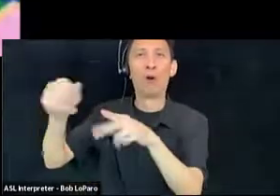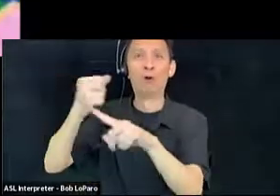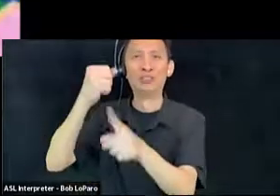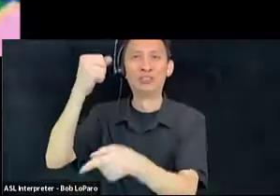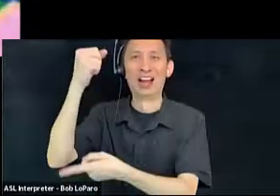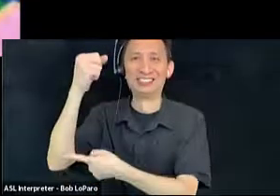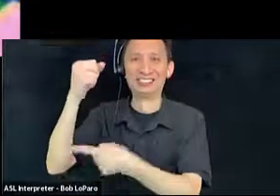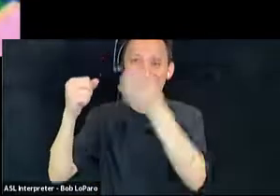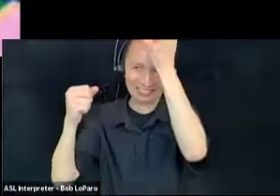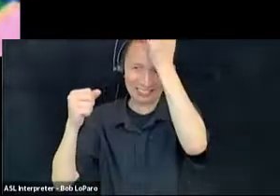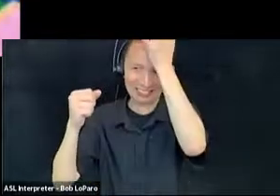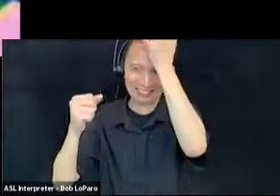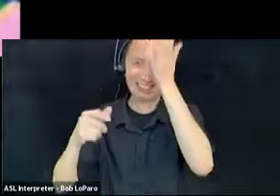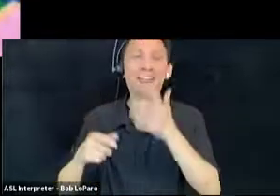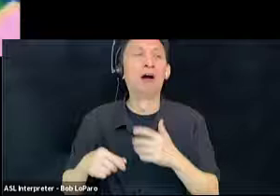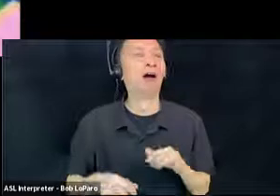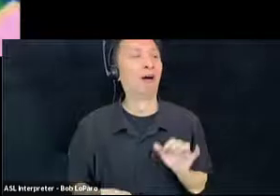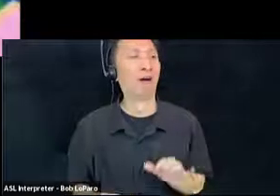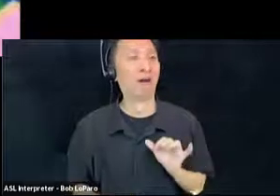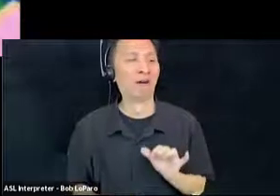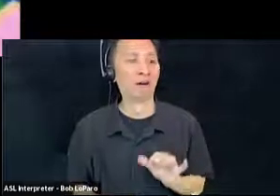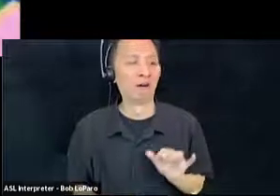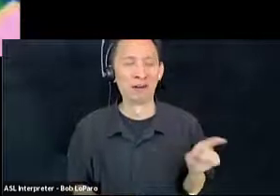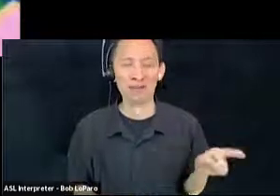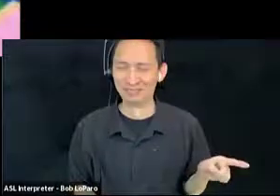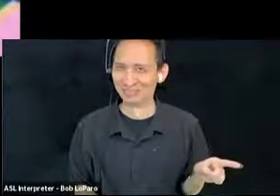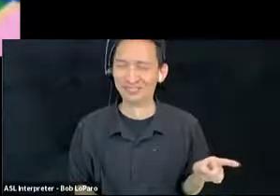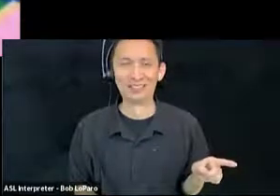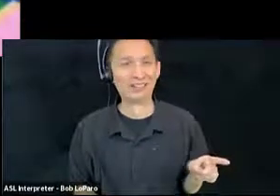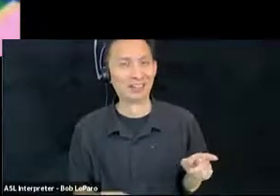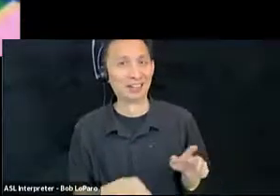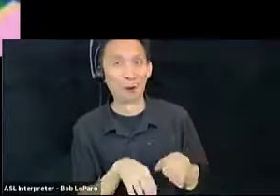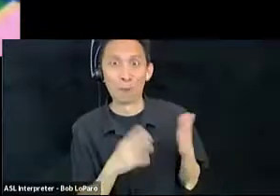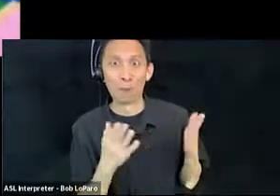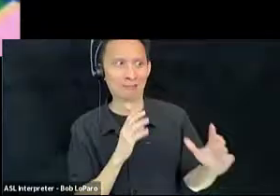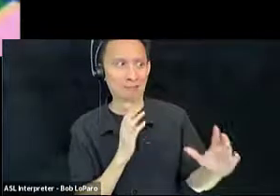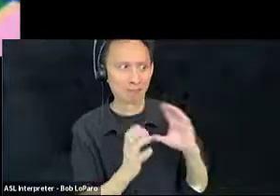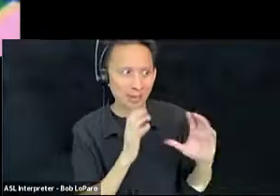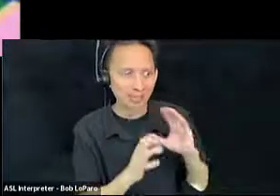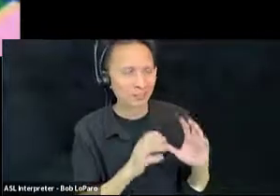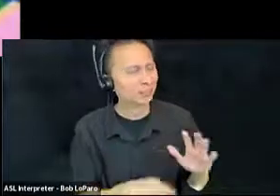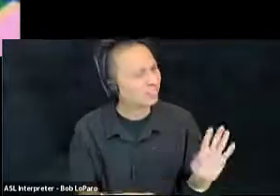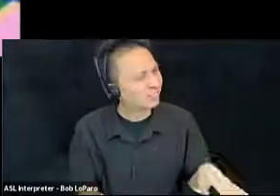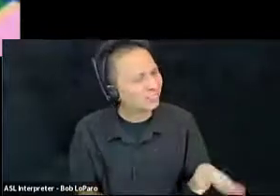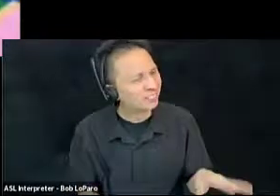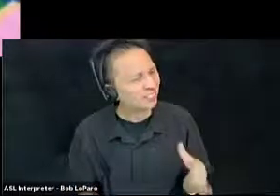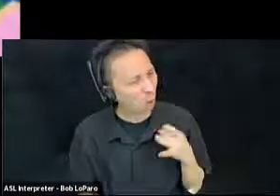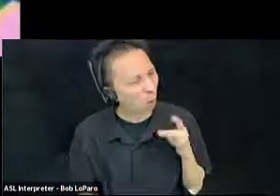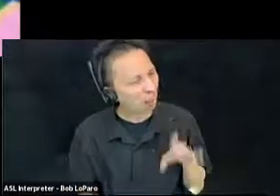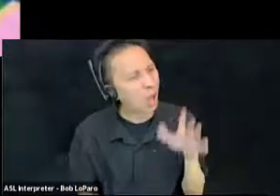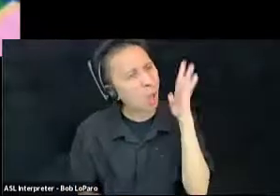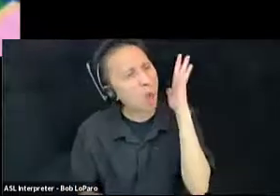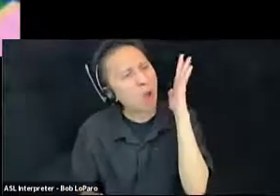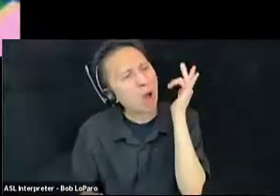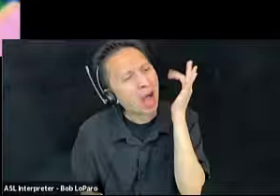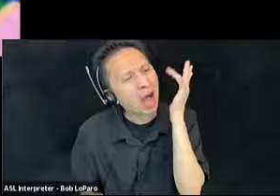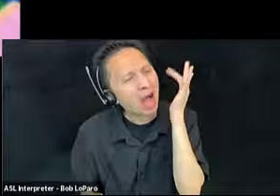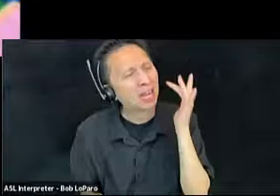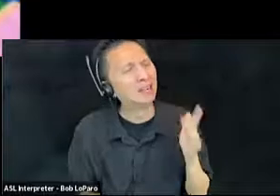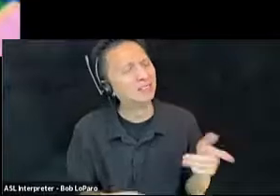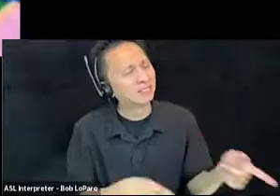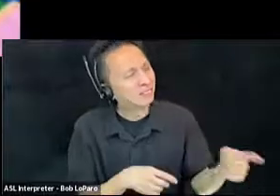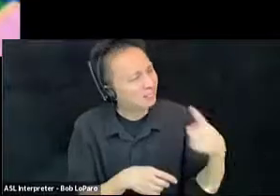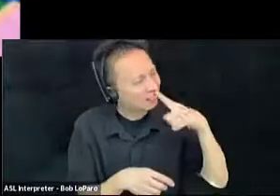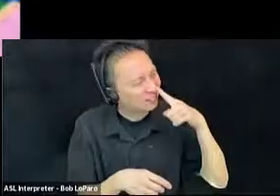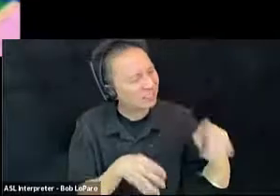really opens the door to negotiate and talk about things and figure out what it is that they might not like about that activity or to explain